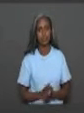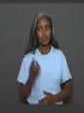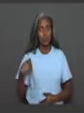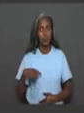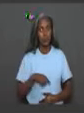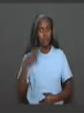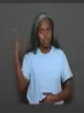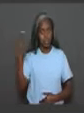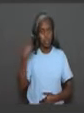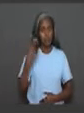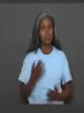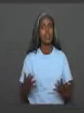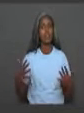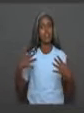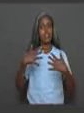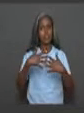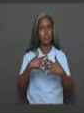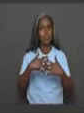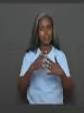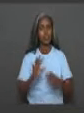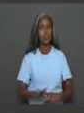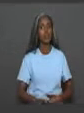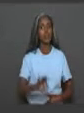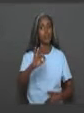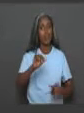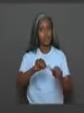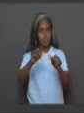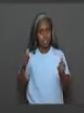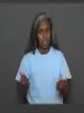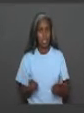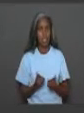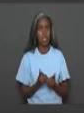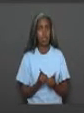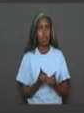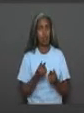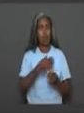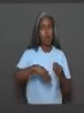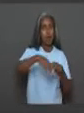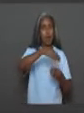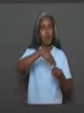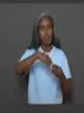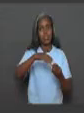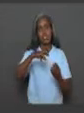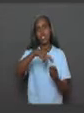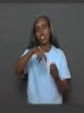We will use integrals to find the area of the bounded region.